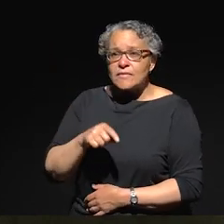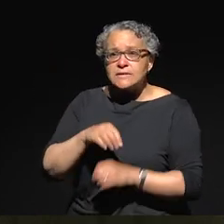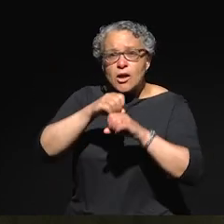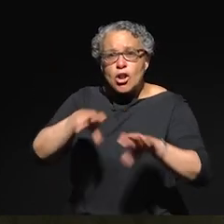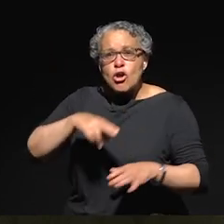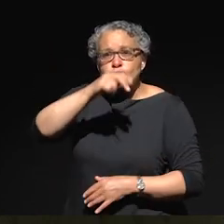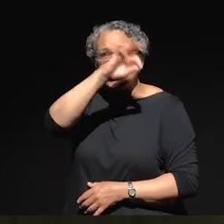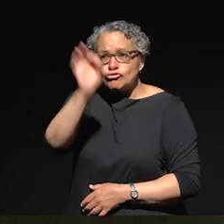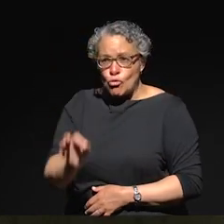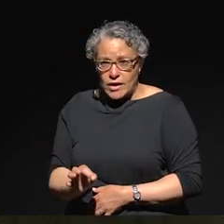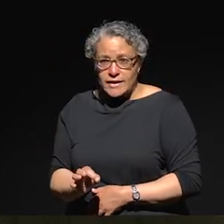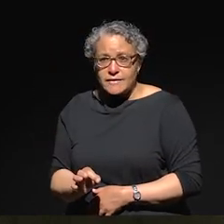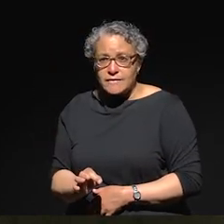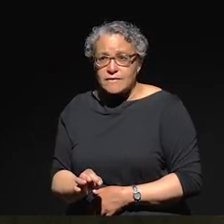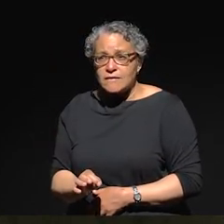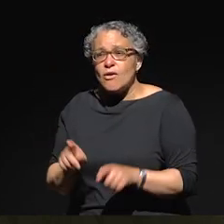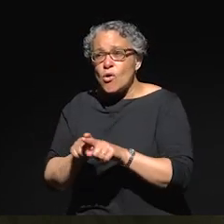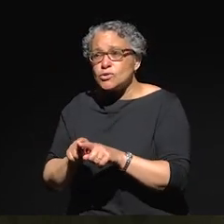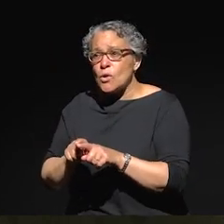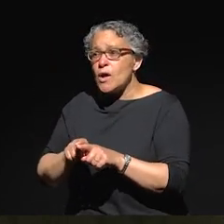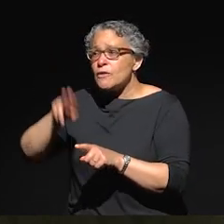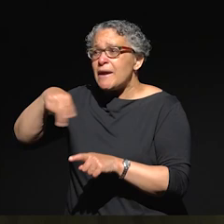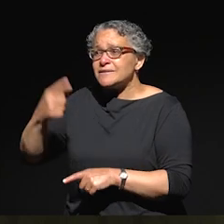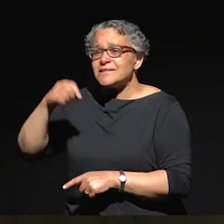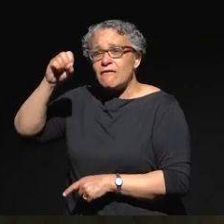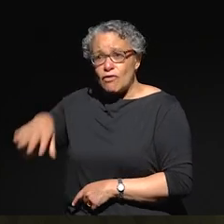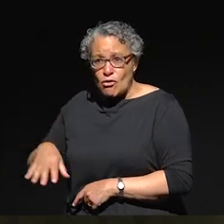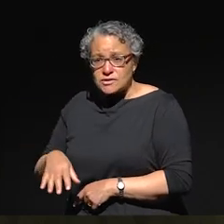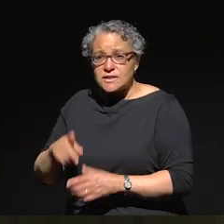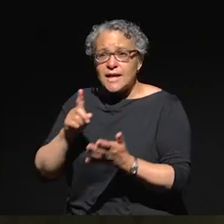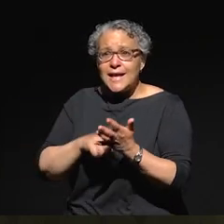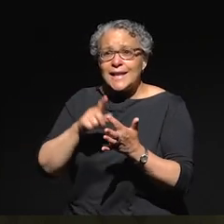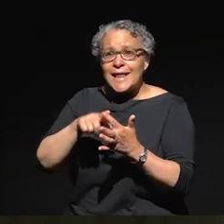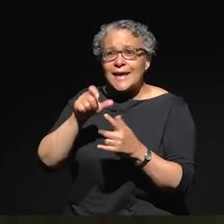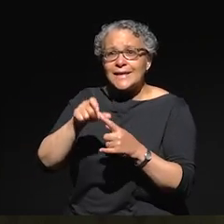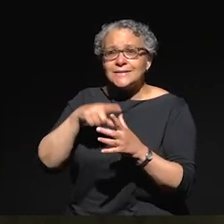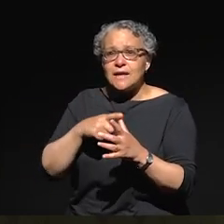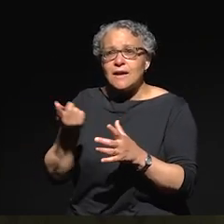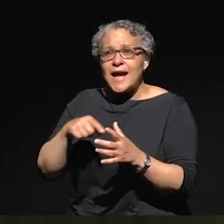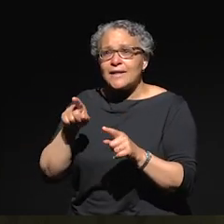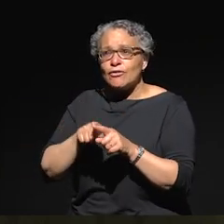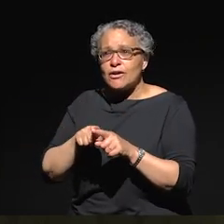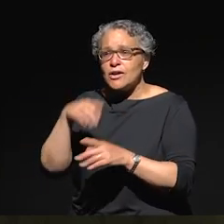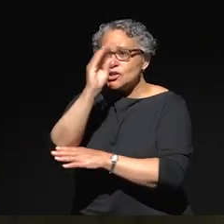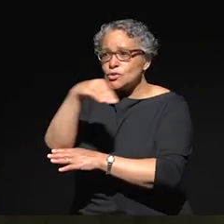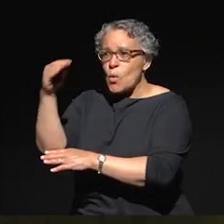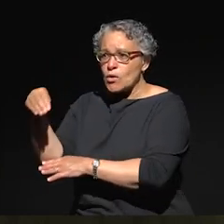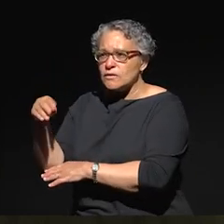his similarly lost painting of Leda and the Swan, or is it Leda and the Goose? I mean, this looks a bit like a goose